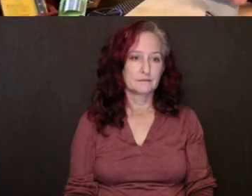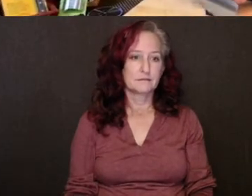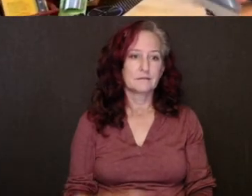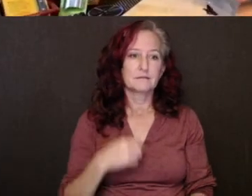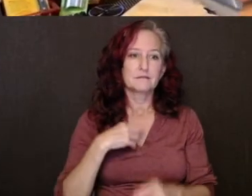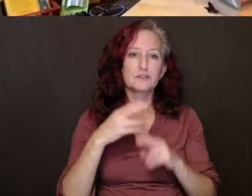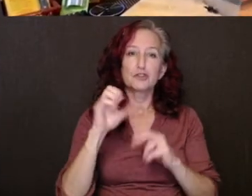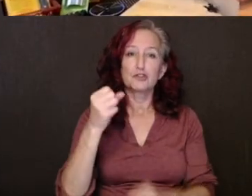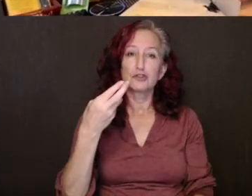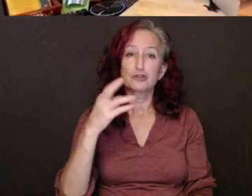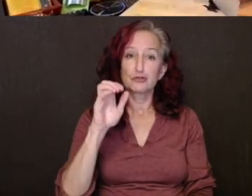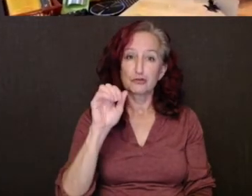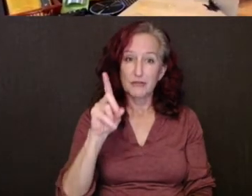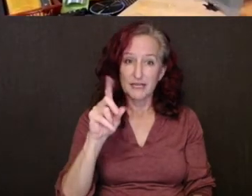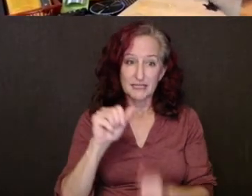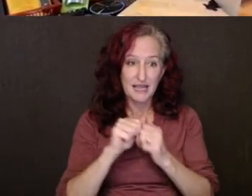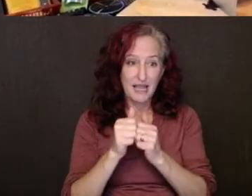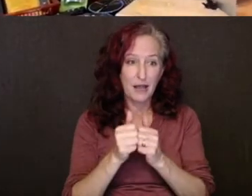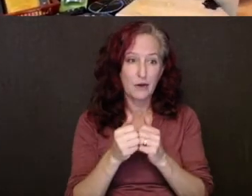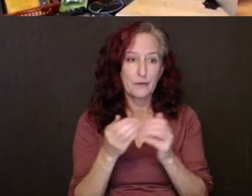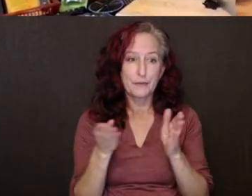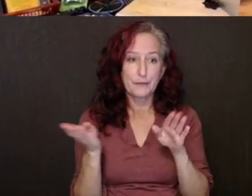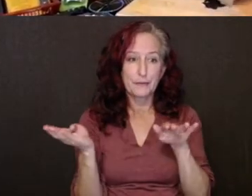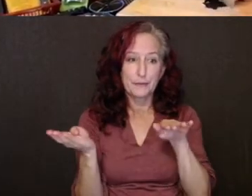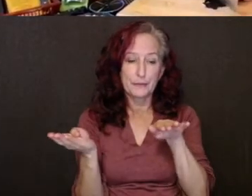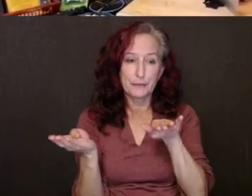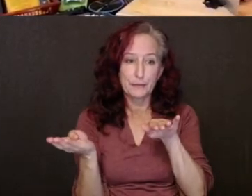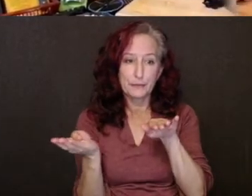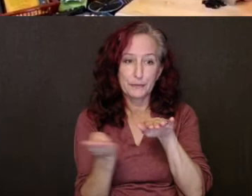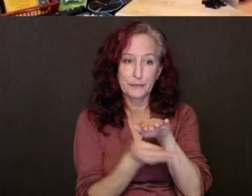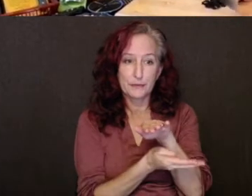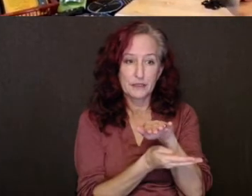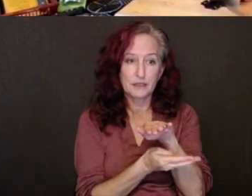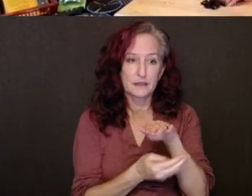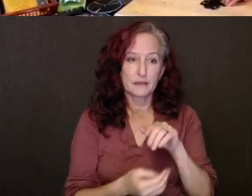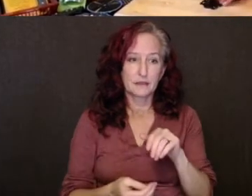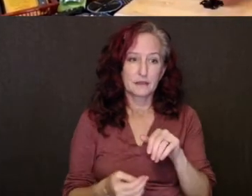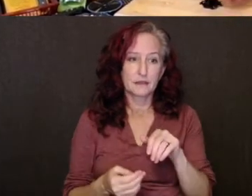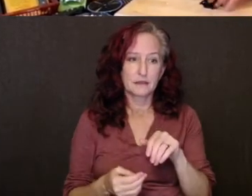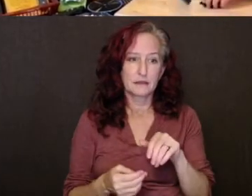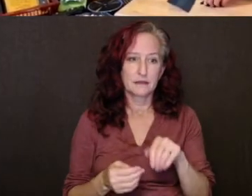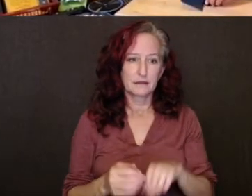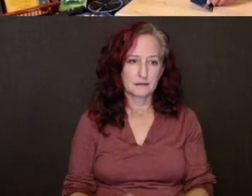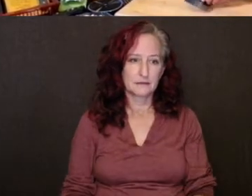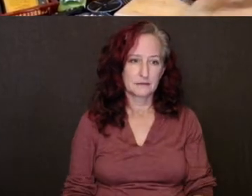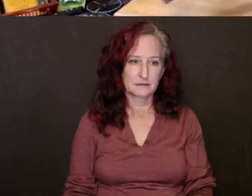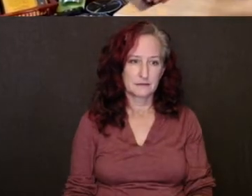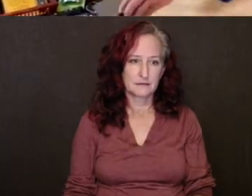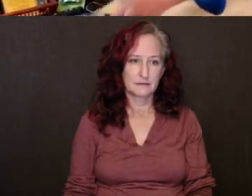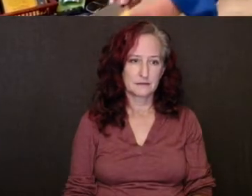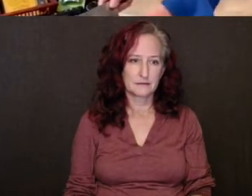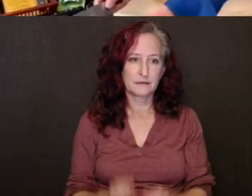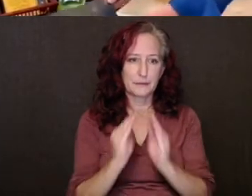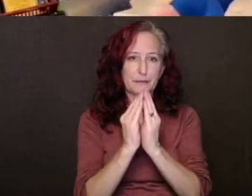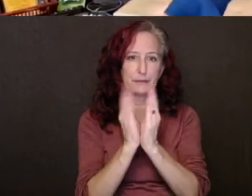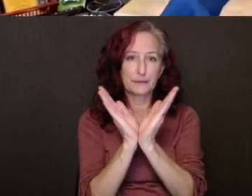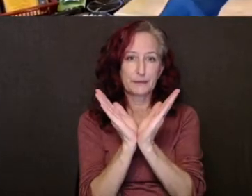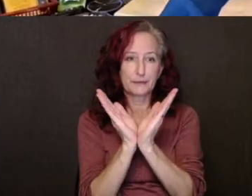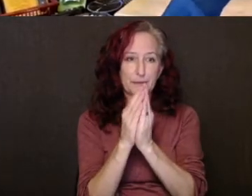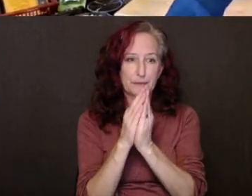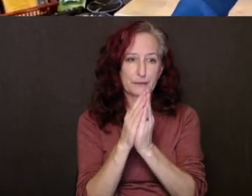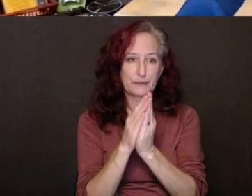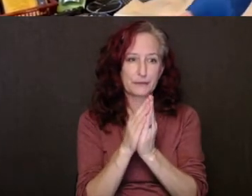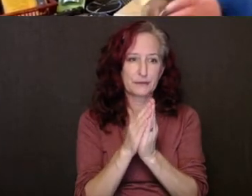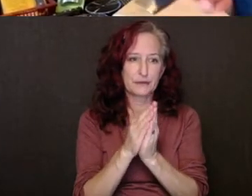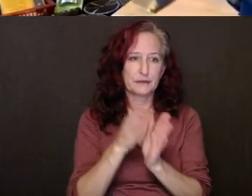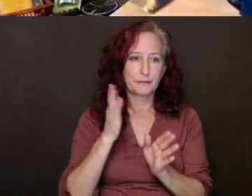mushroom. We should eat more mushroom. The Chinese restaurant use a lot of different variety of mushroom. And then we will put it over here. And then